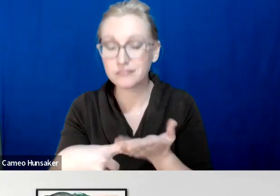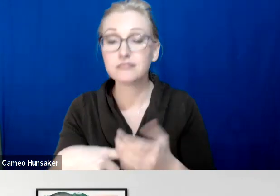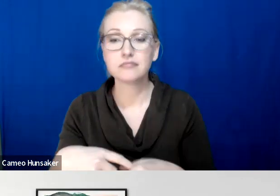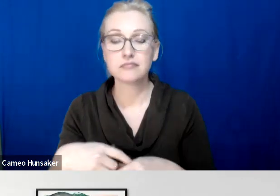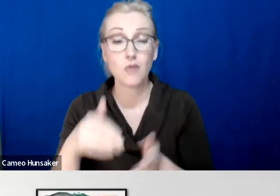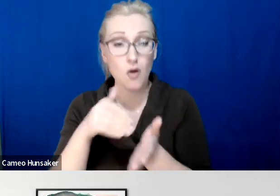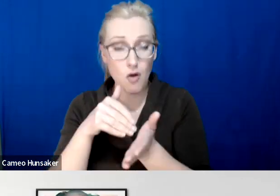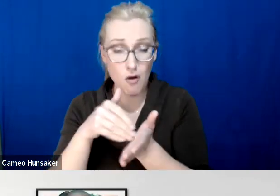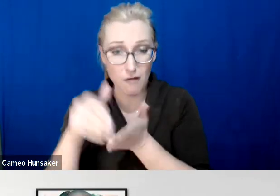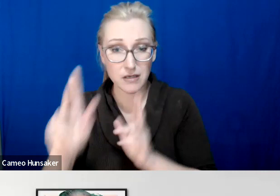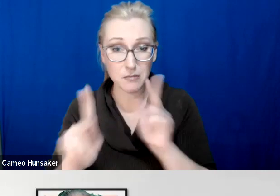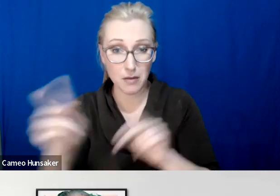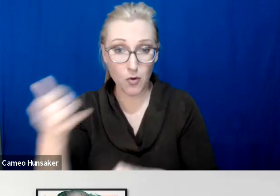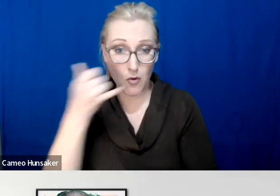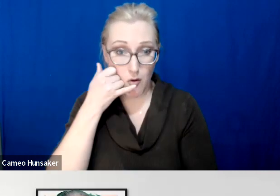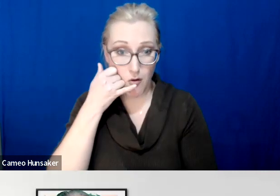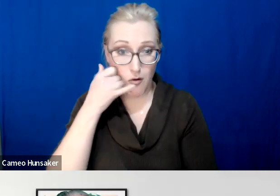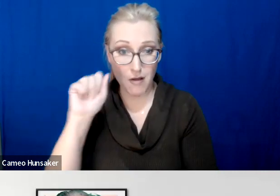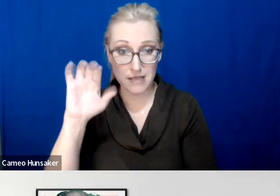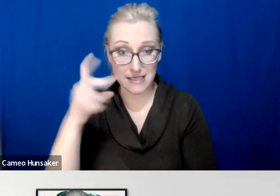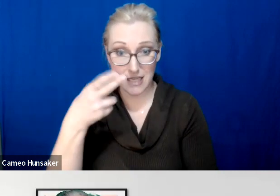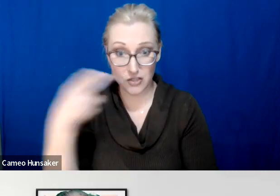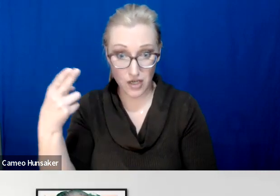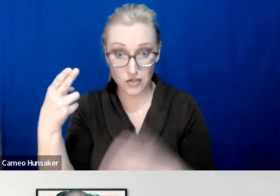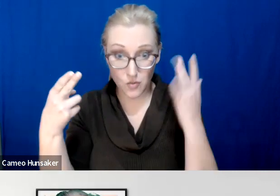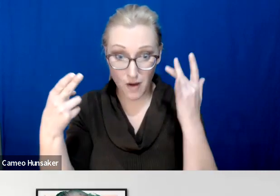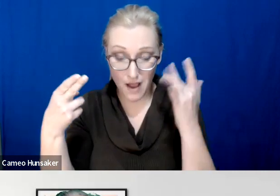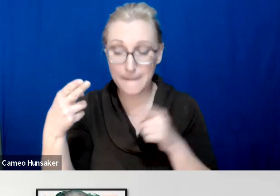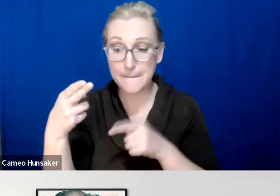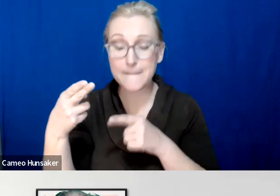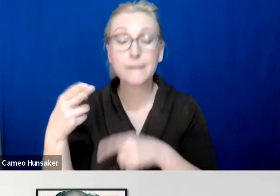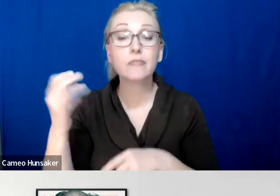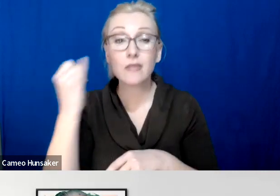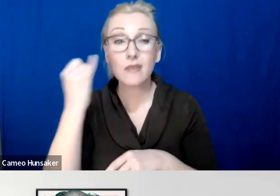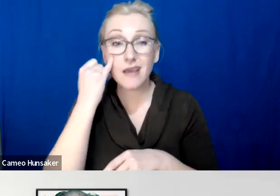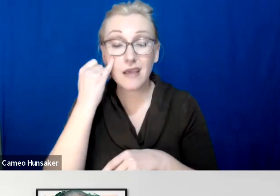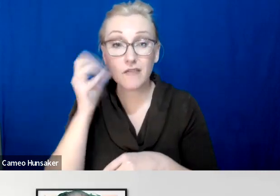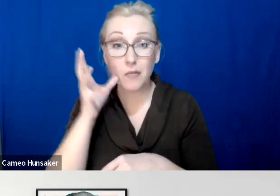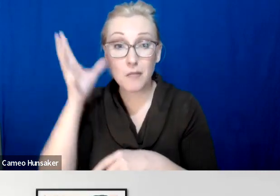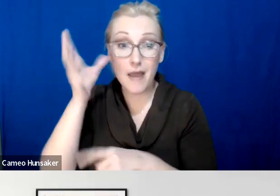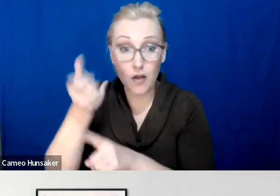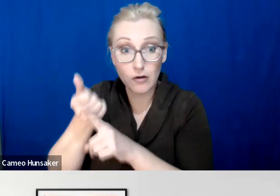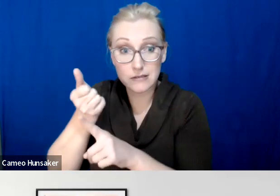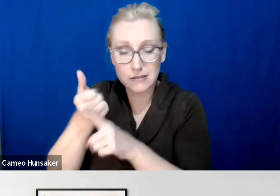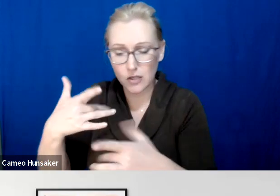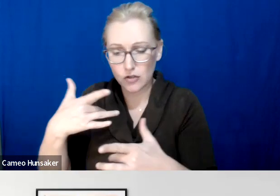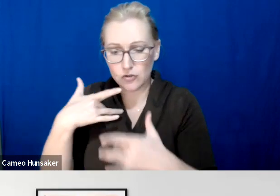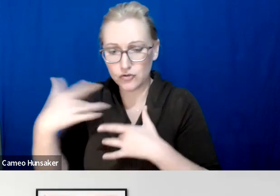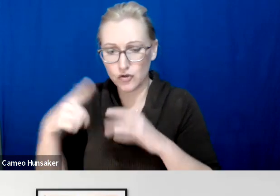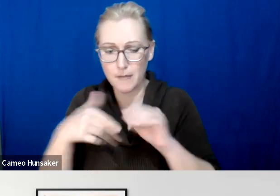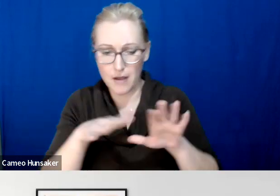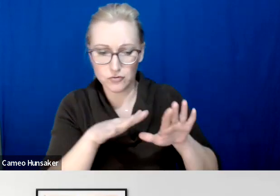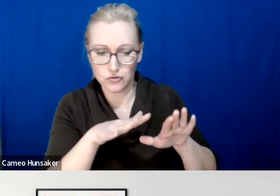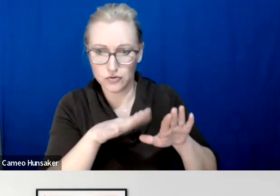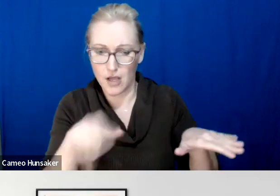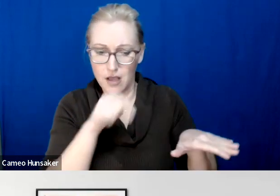commission. Again, when parents are concerned about their child's progress, if a child's not making